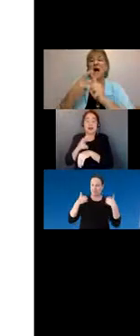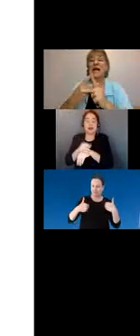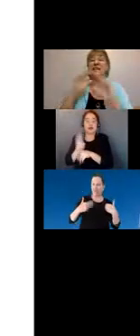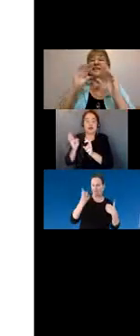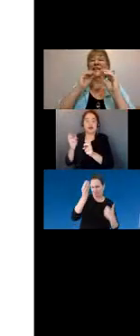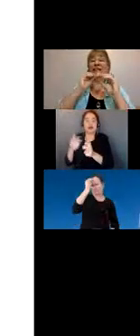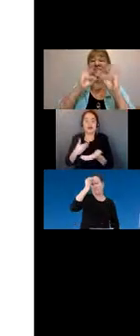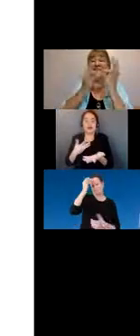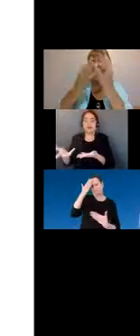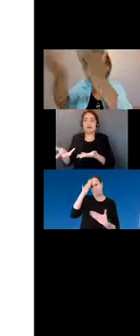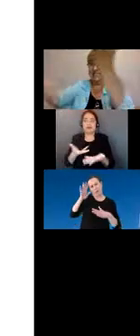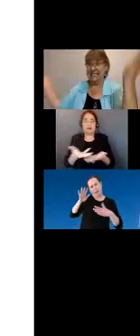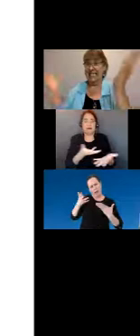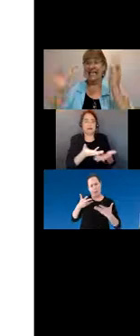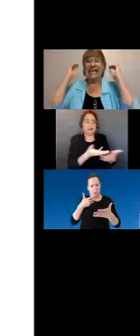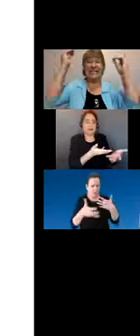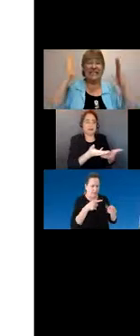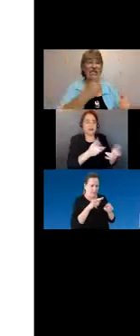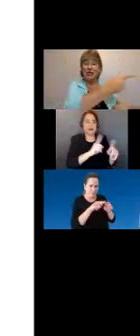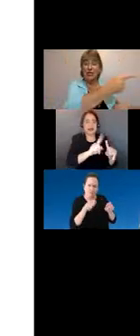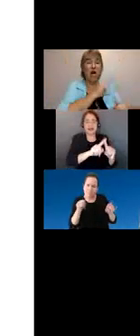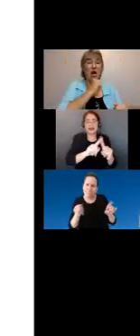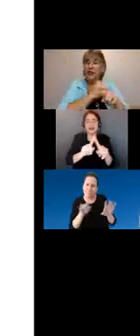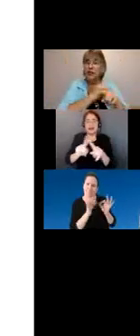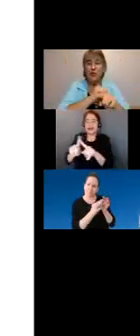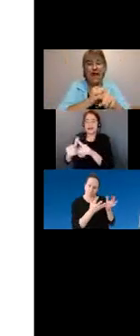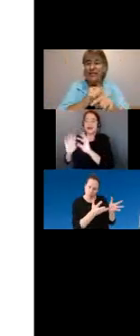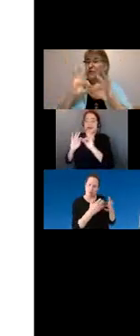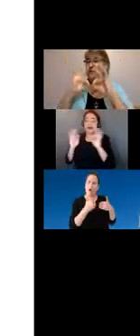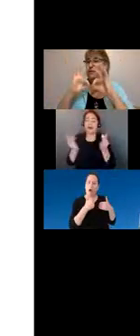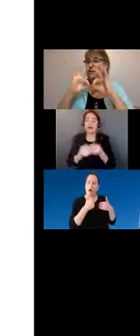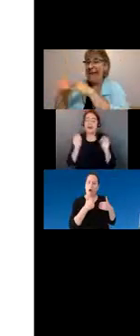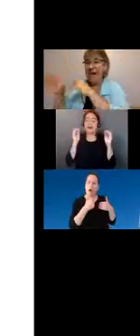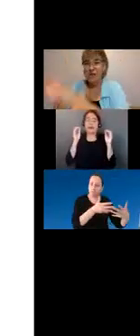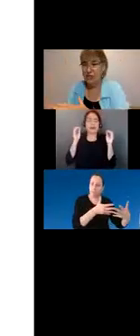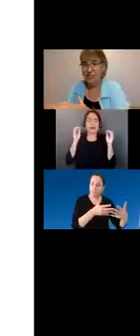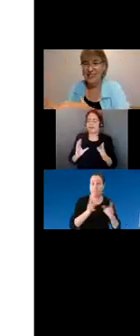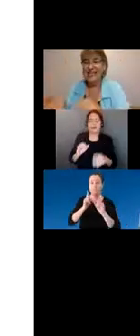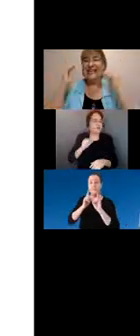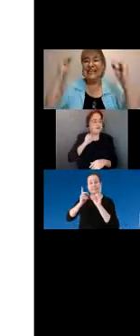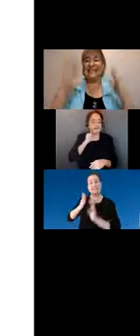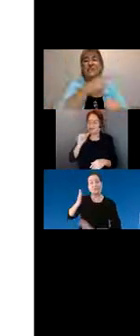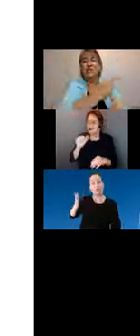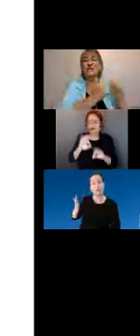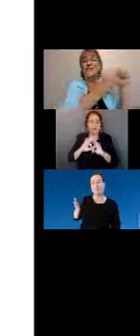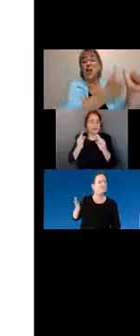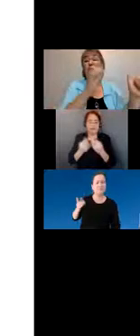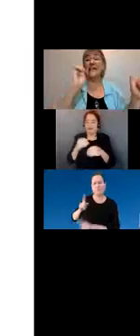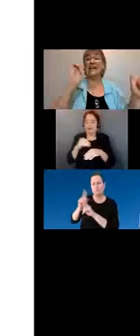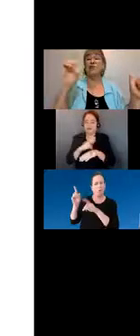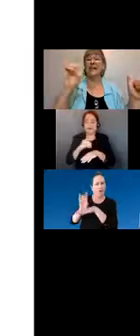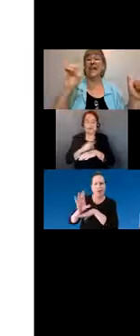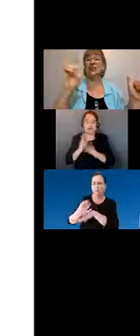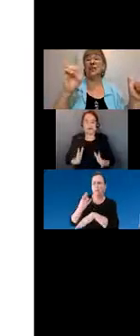different kinds of families. Teachers are not trained to be family counselors. Teachers follow